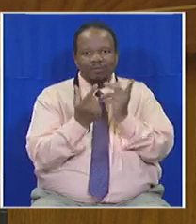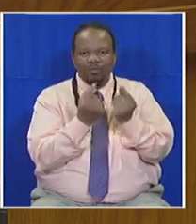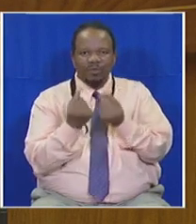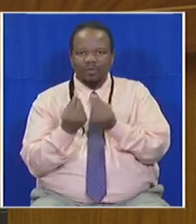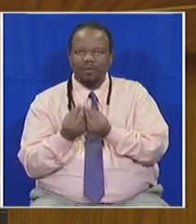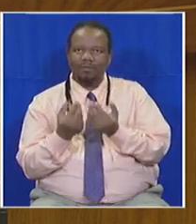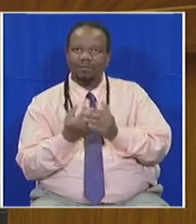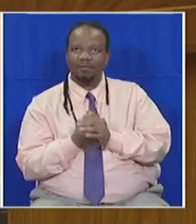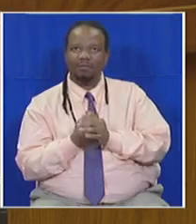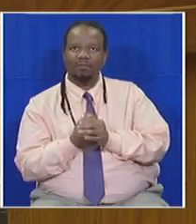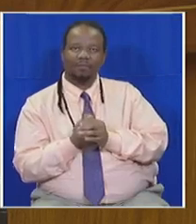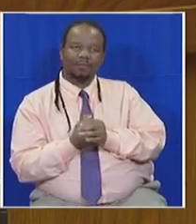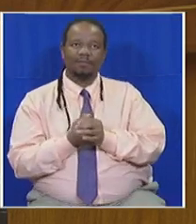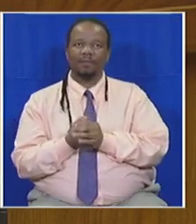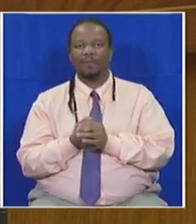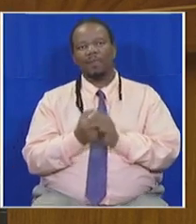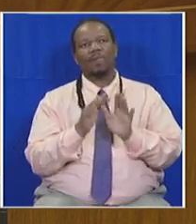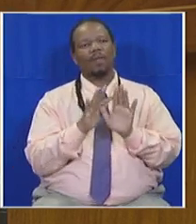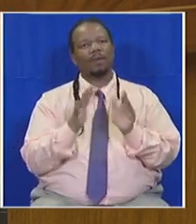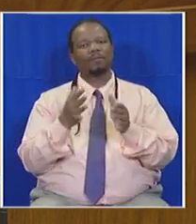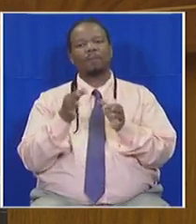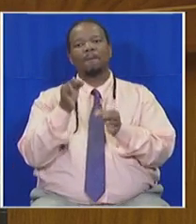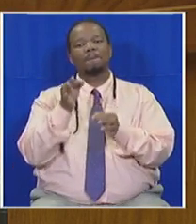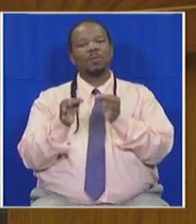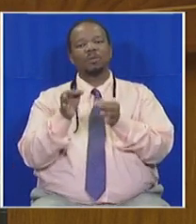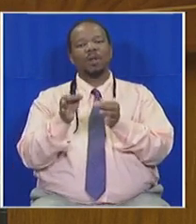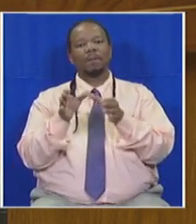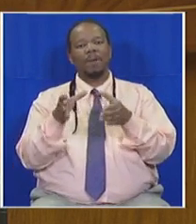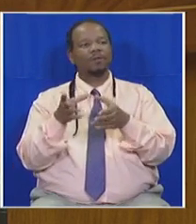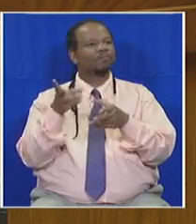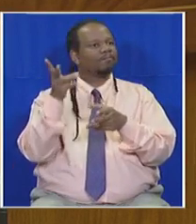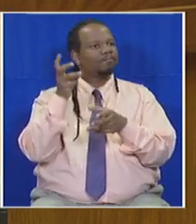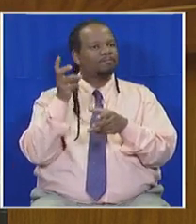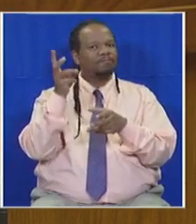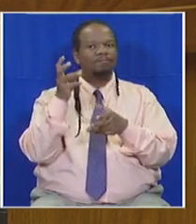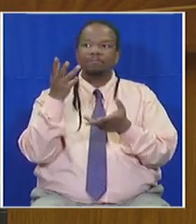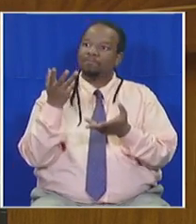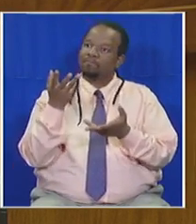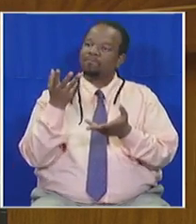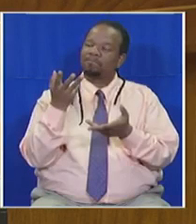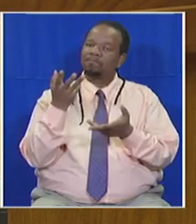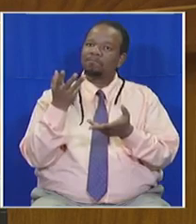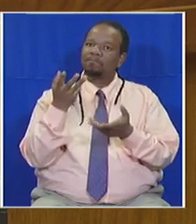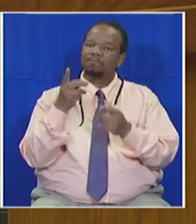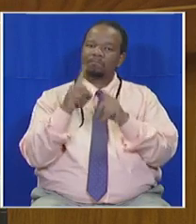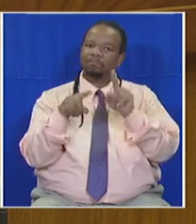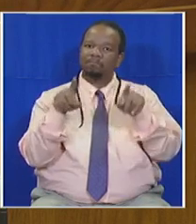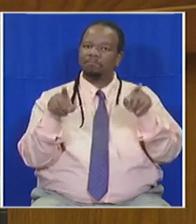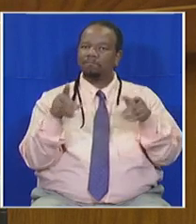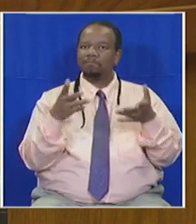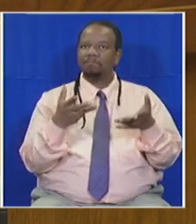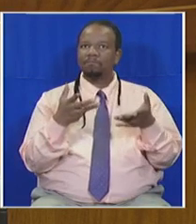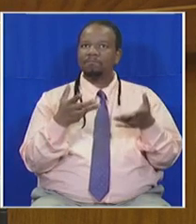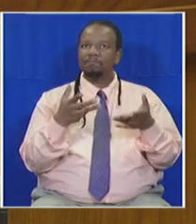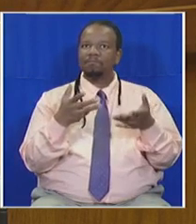Now, listening to the various political parties, one would think that all is